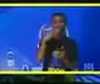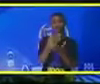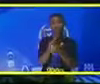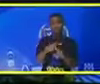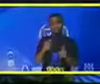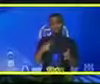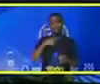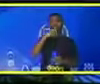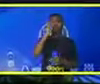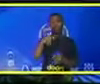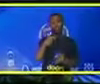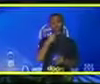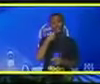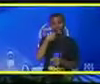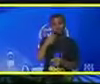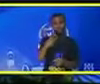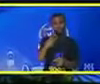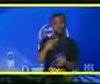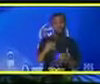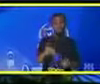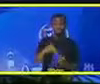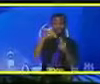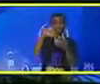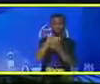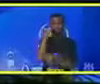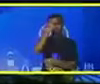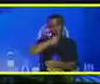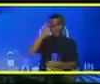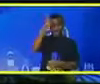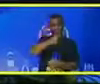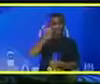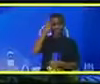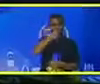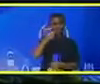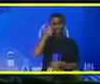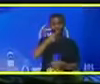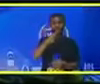across the African soil, especially in the name of the prophetic,